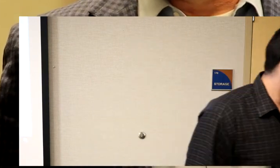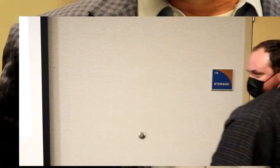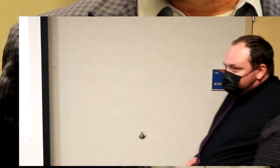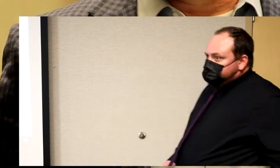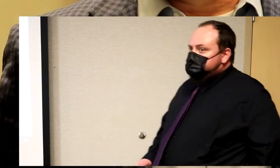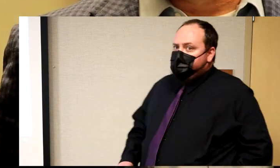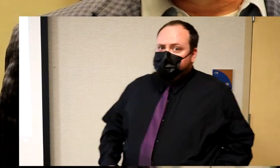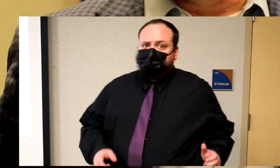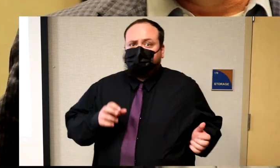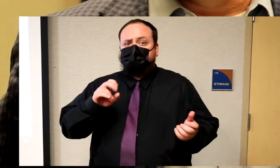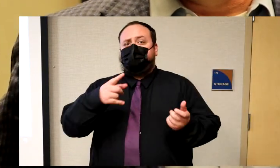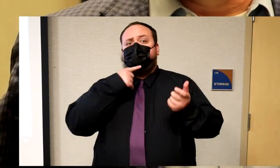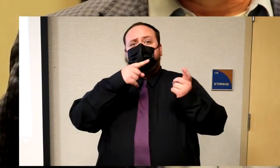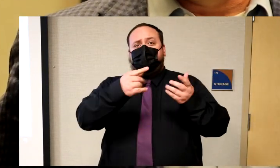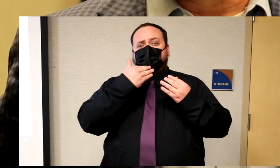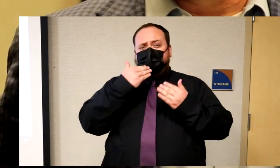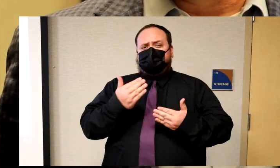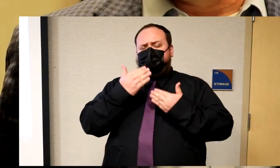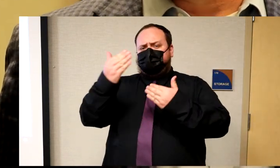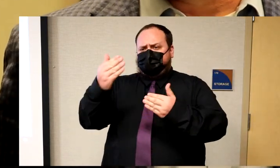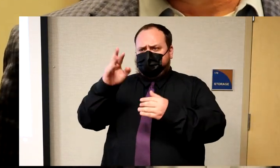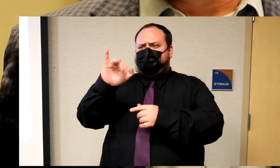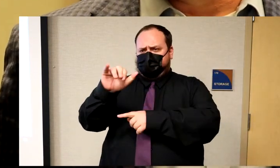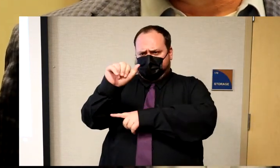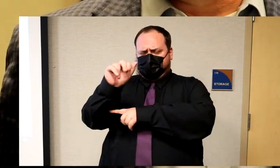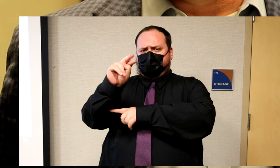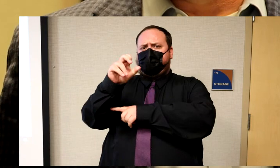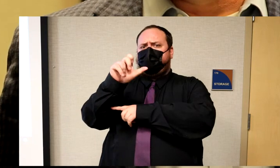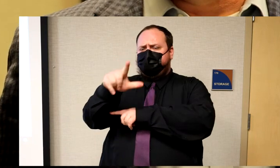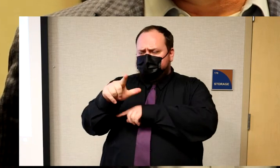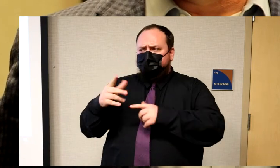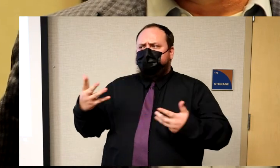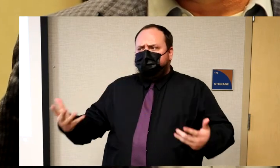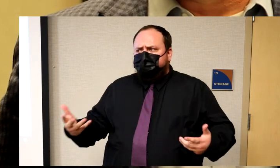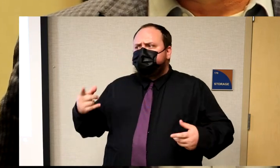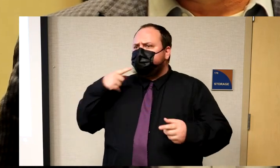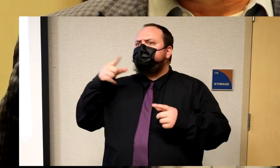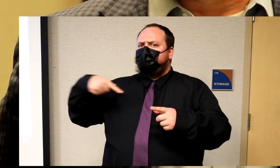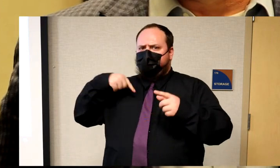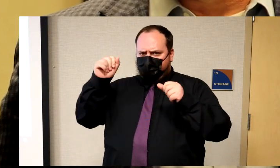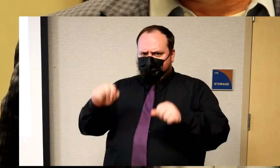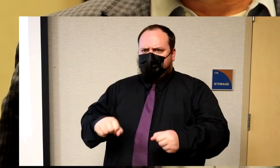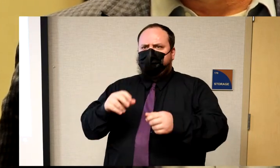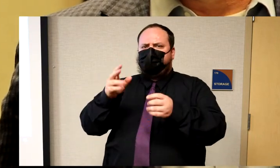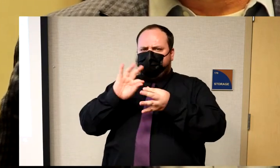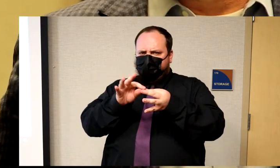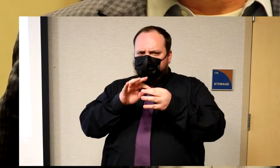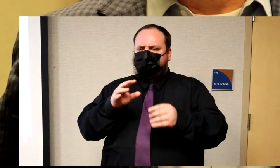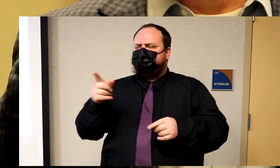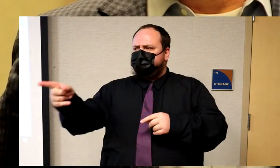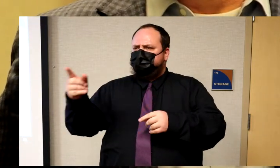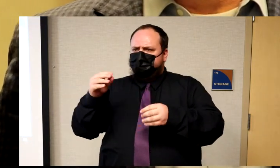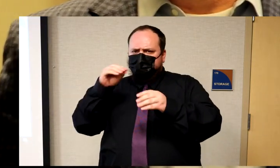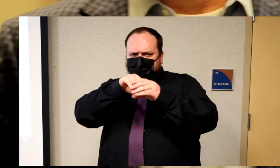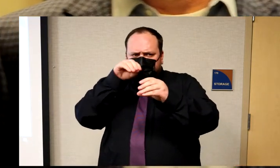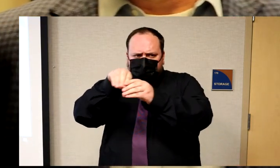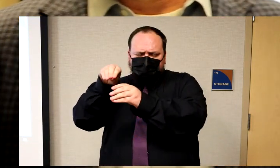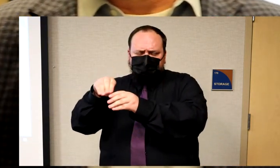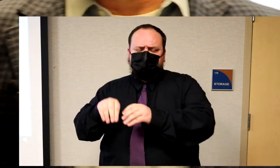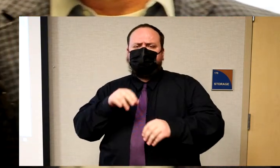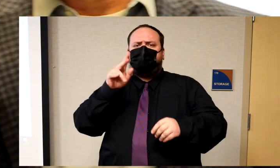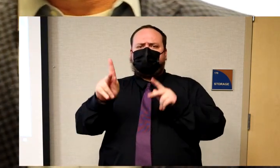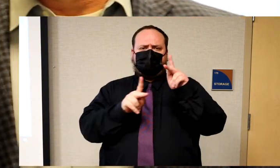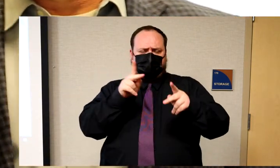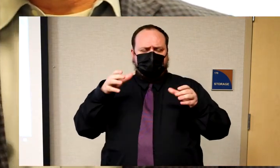by Angel, so maybe that's a good way to do that. So yes, I guess we can do that, and we would fill in the population deviation on the top too, which I just totally missed until you